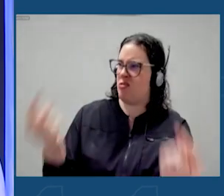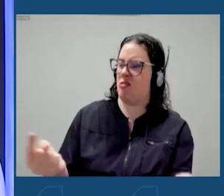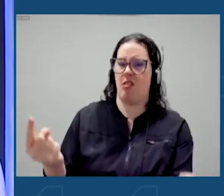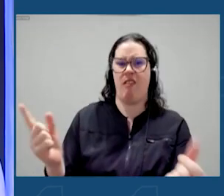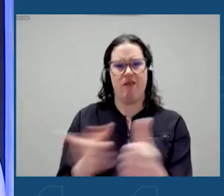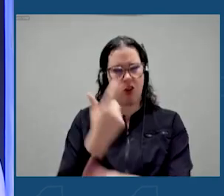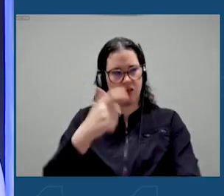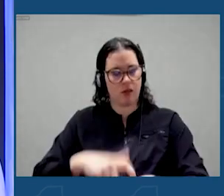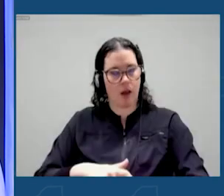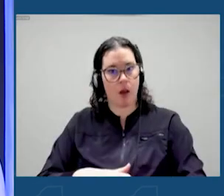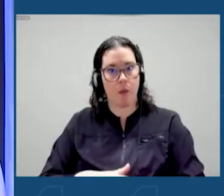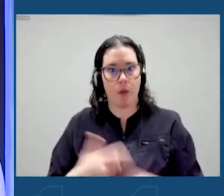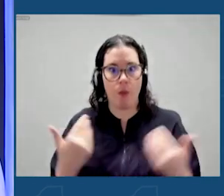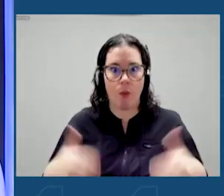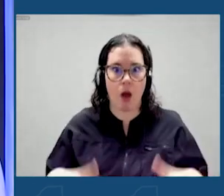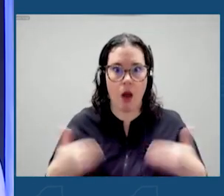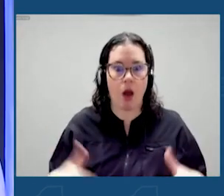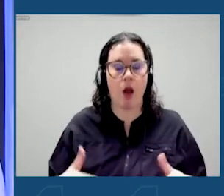that.